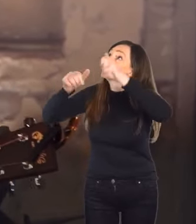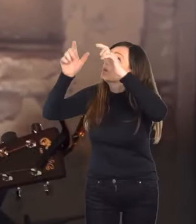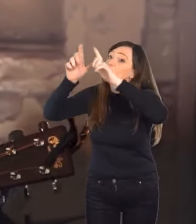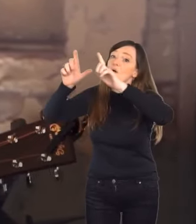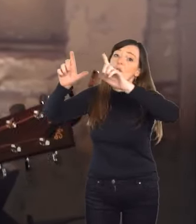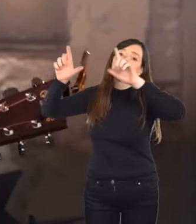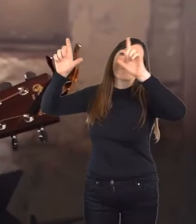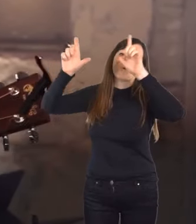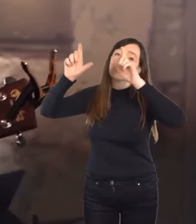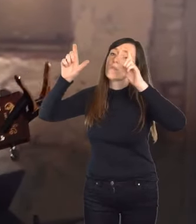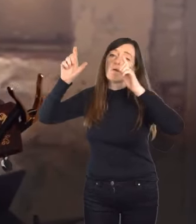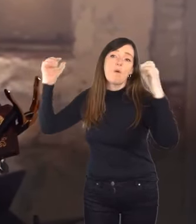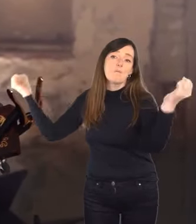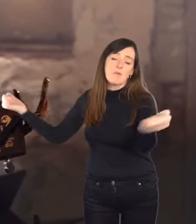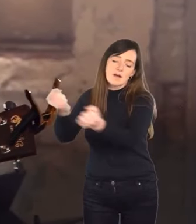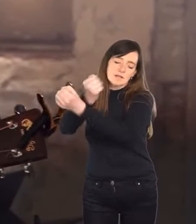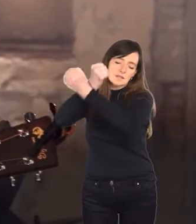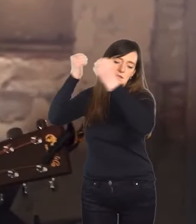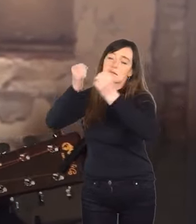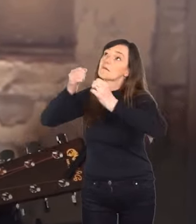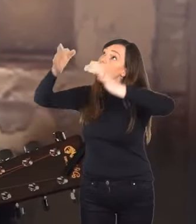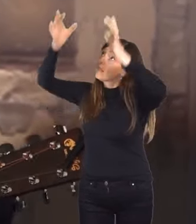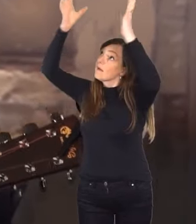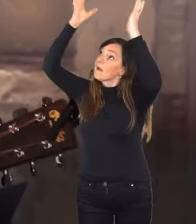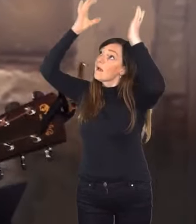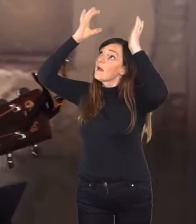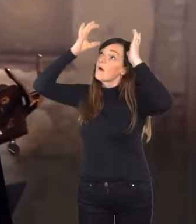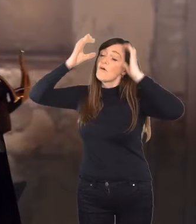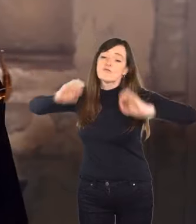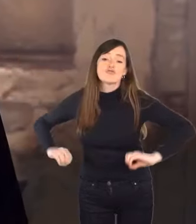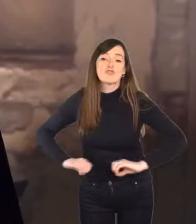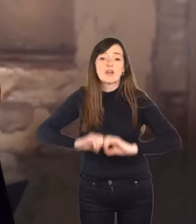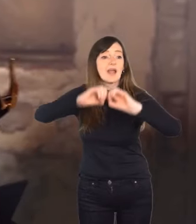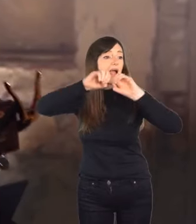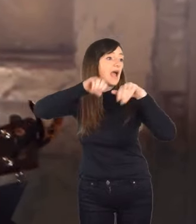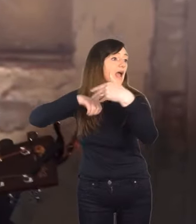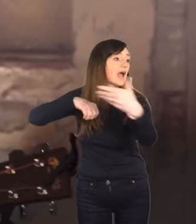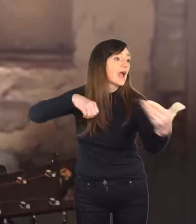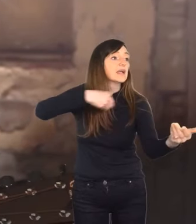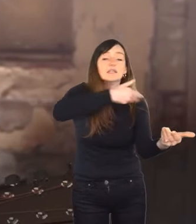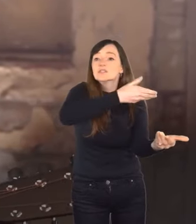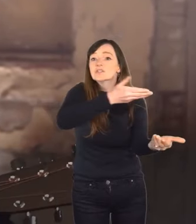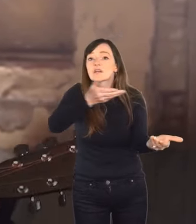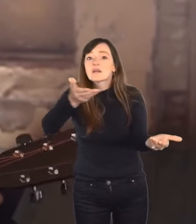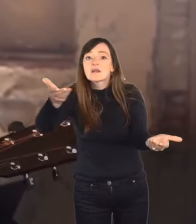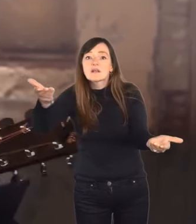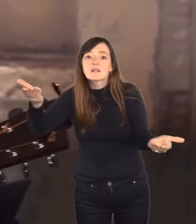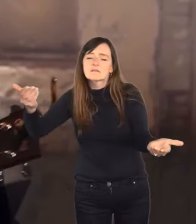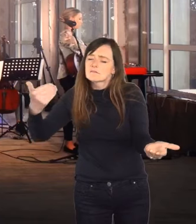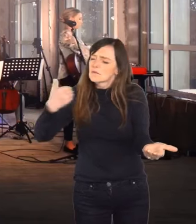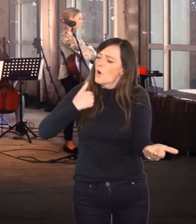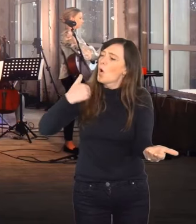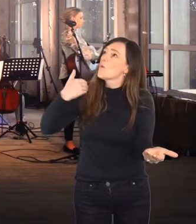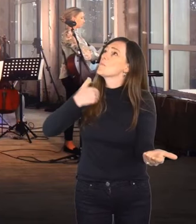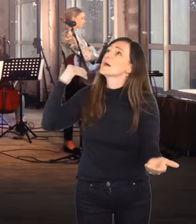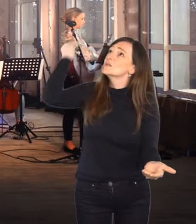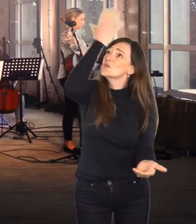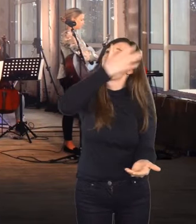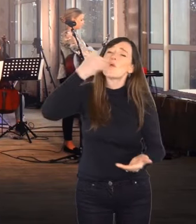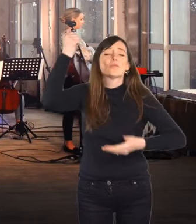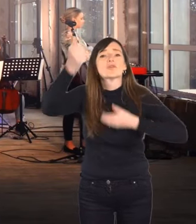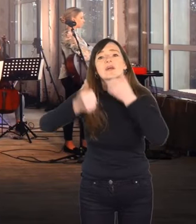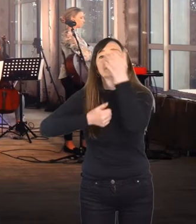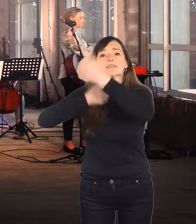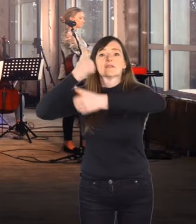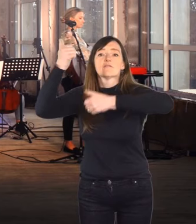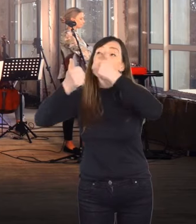Praise to the Lord, the Almighty, the King of creation. Oh, my